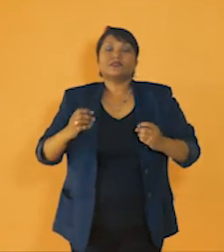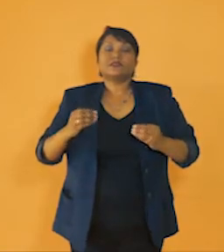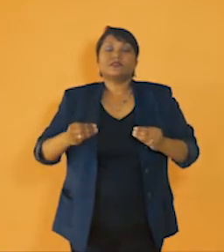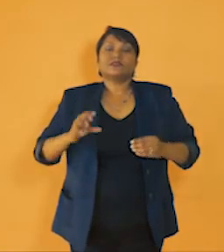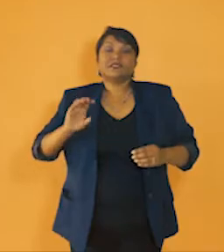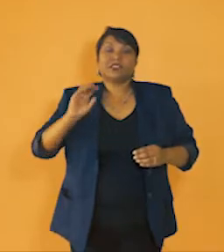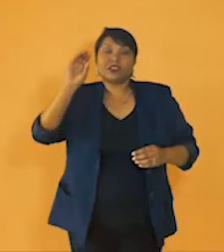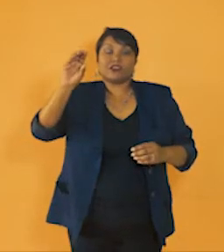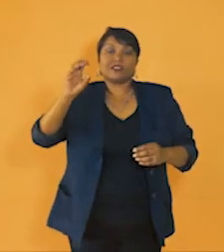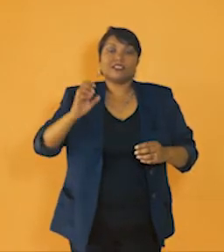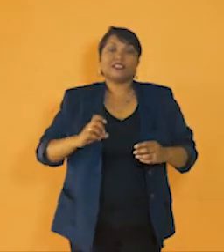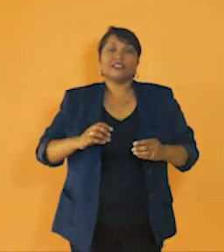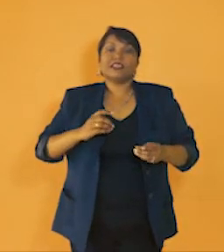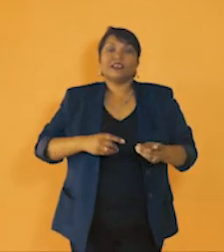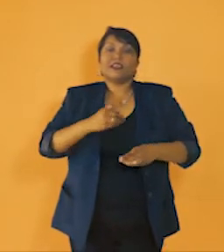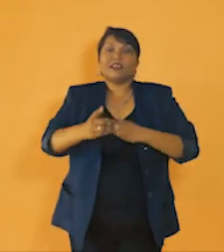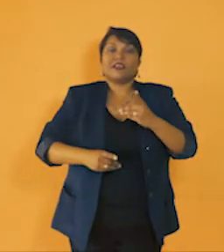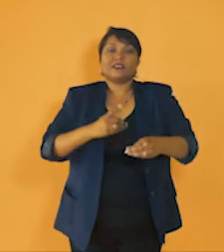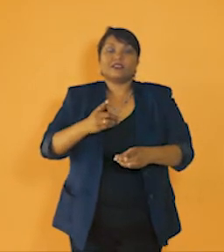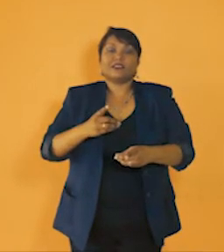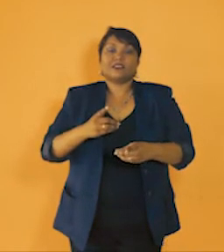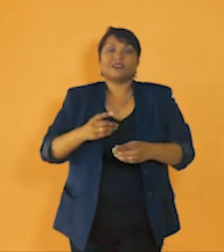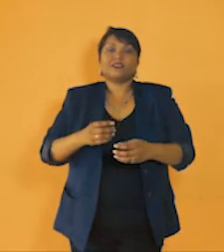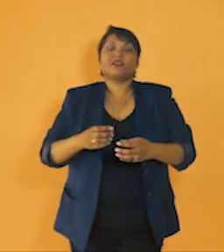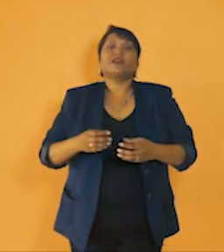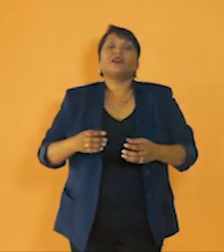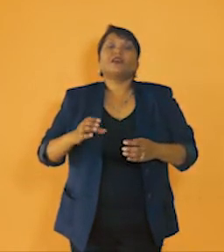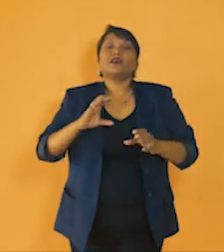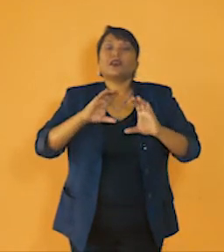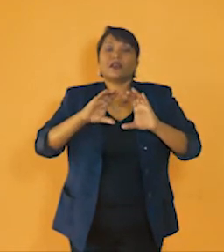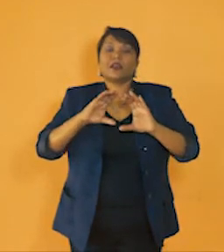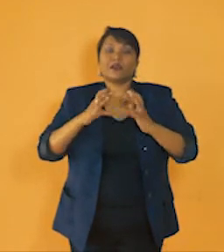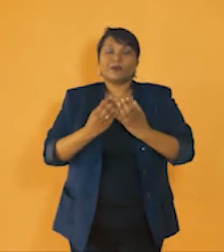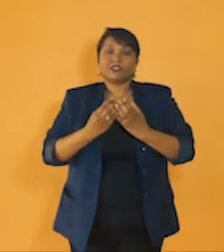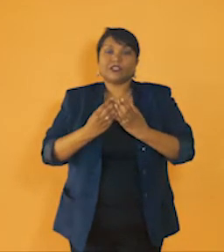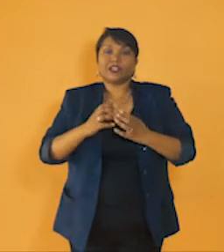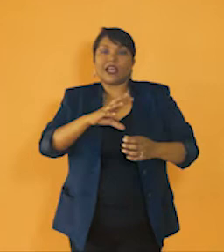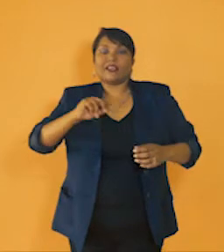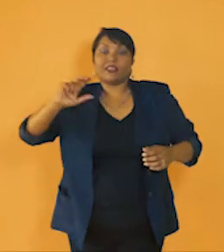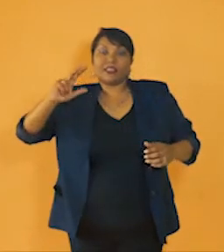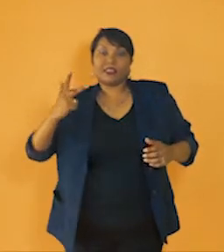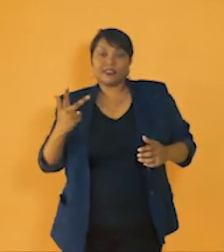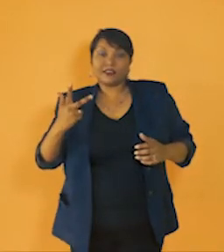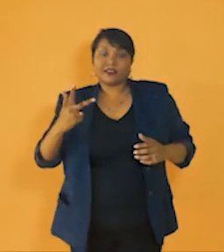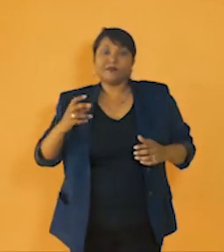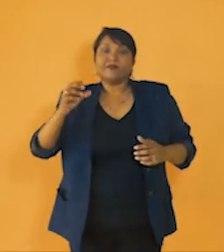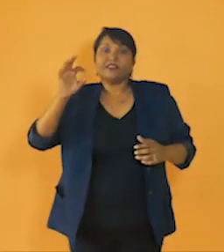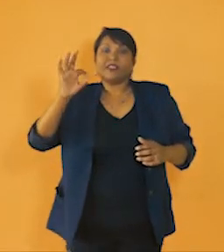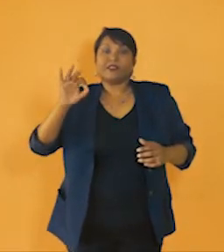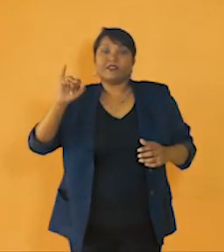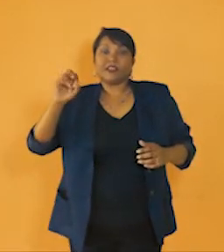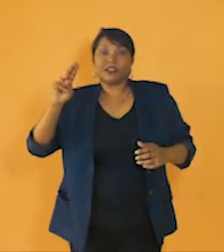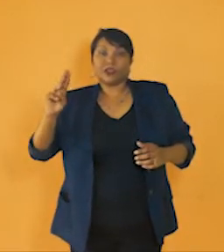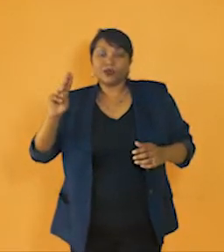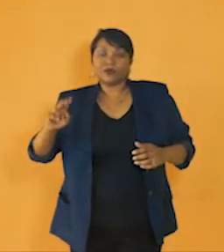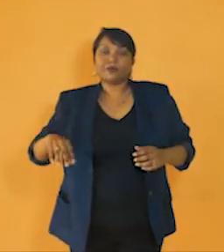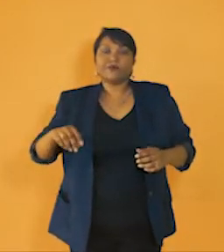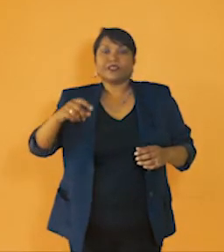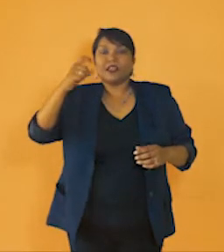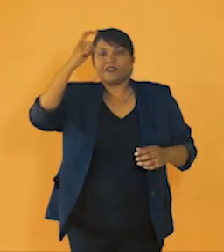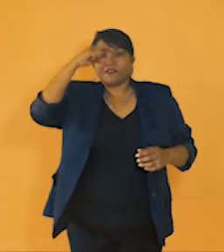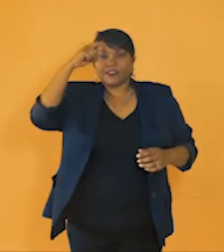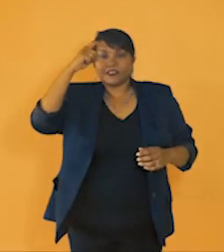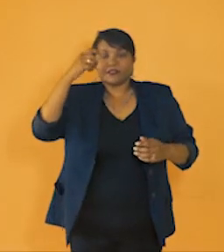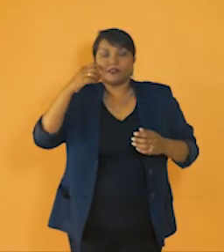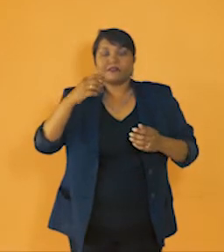TTSEC, and the Financial Intelligence Unit, the FIU. These three organizations bear the